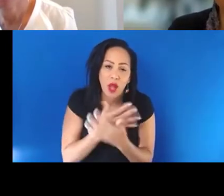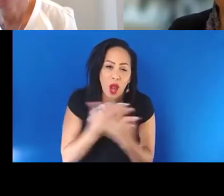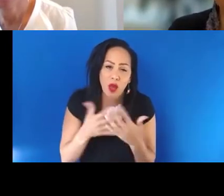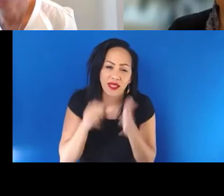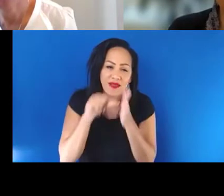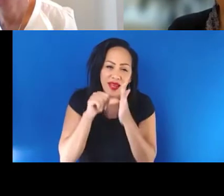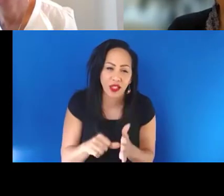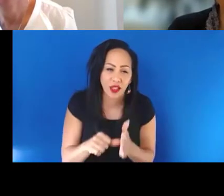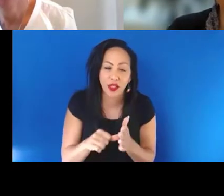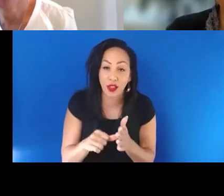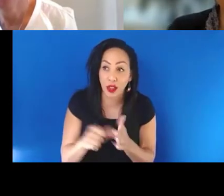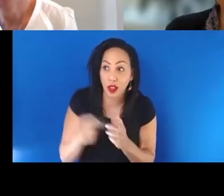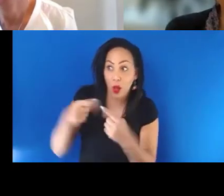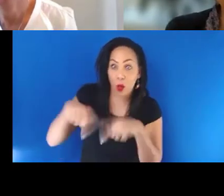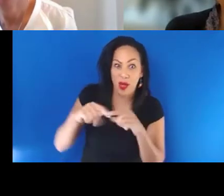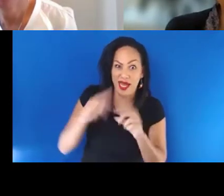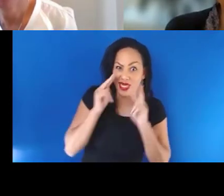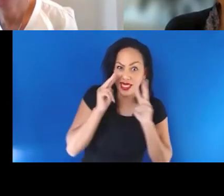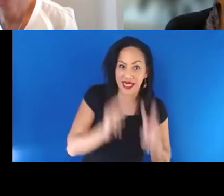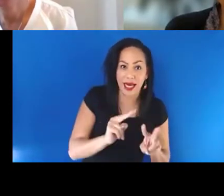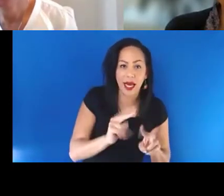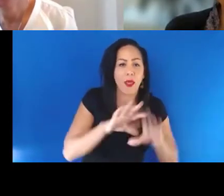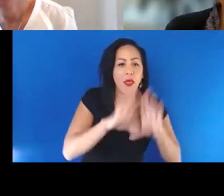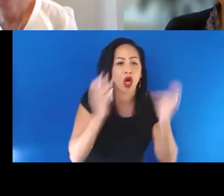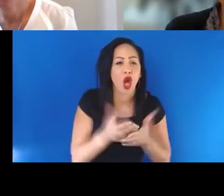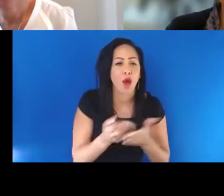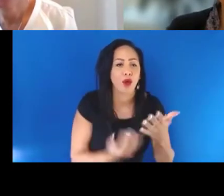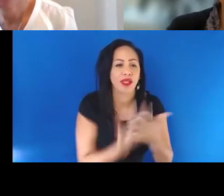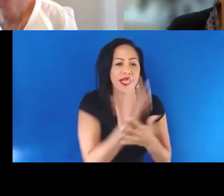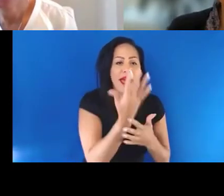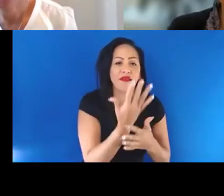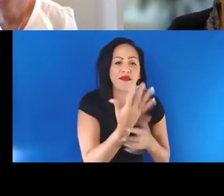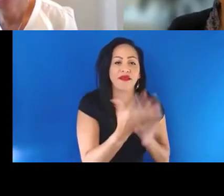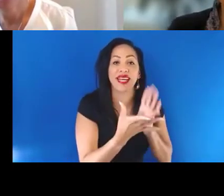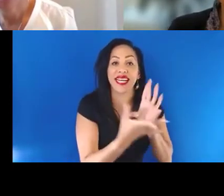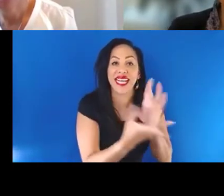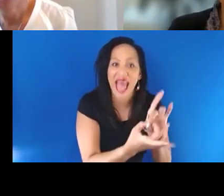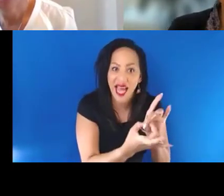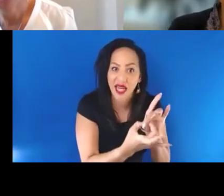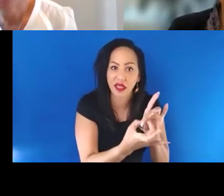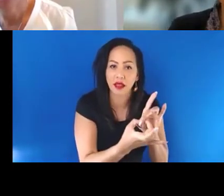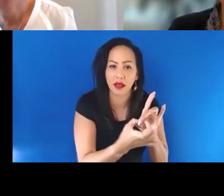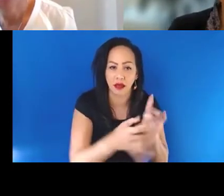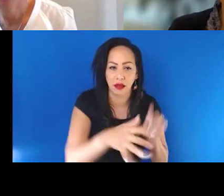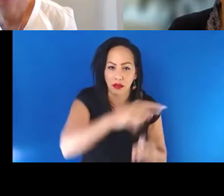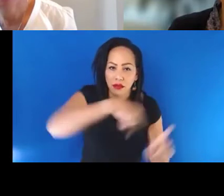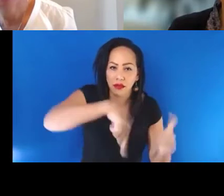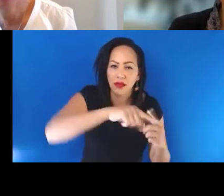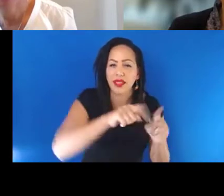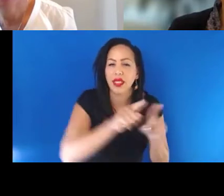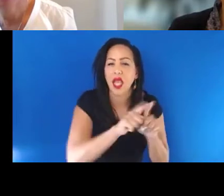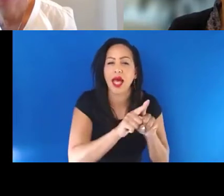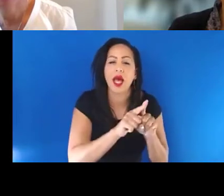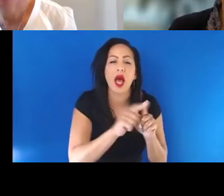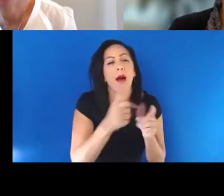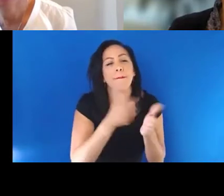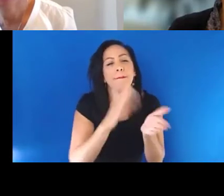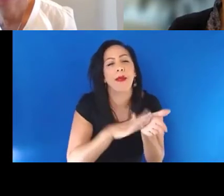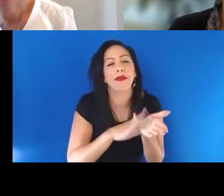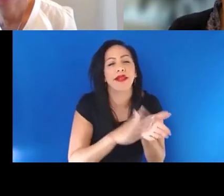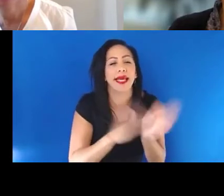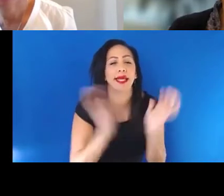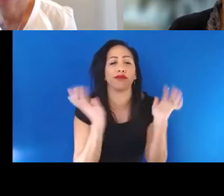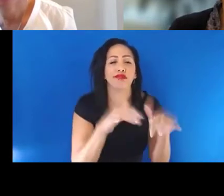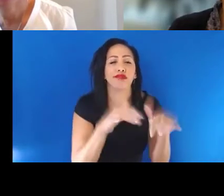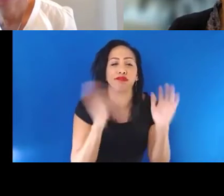Global Dev Communicators Connect. So the Global Dev Communicators Connect is basically a monthly meeting for communicators